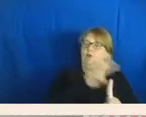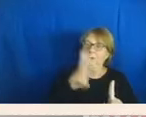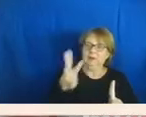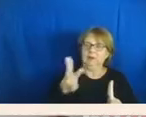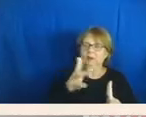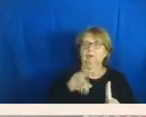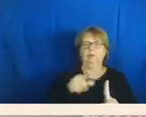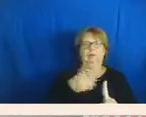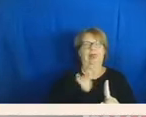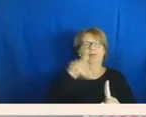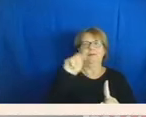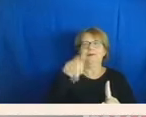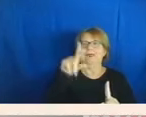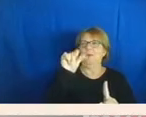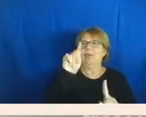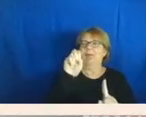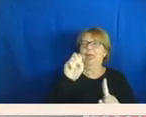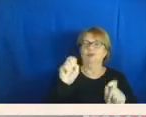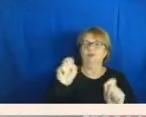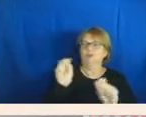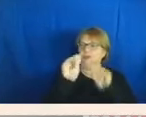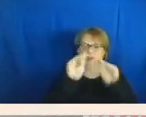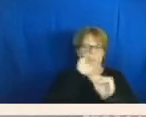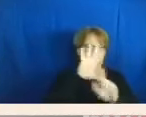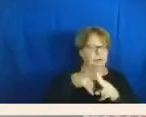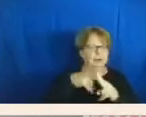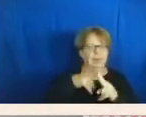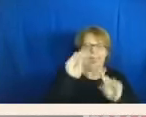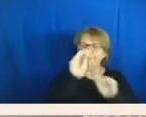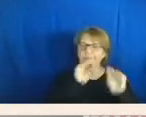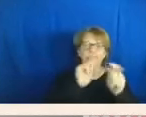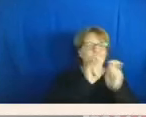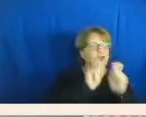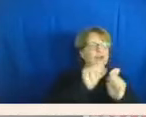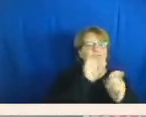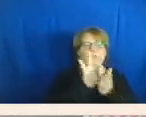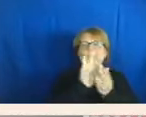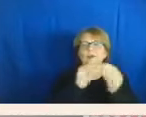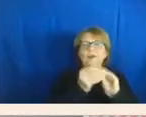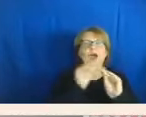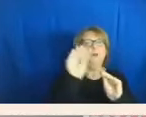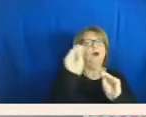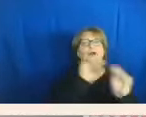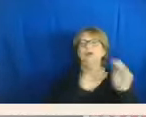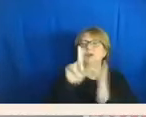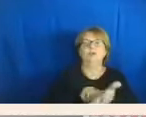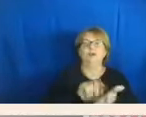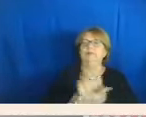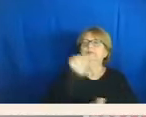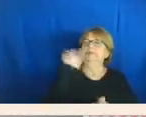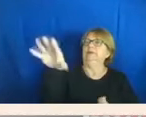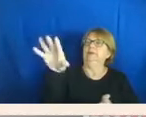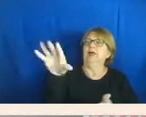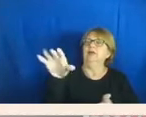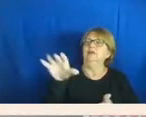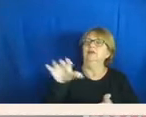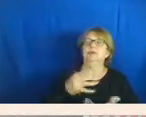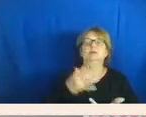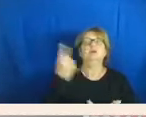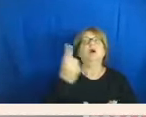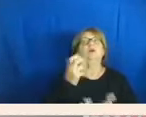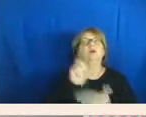And you just plug in your name, and then you change the account number, and then you print it out and you send it to. And you always want to send a dispute to the